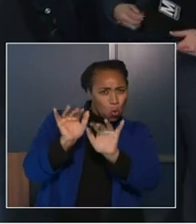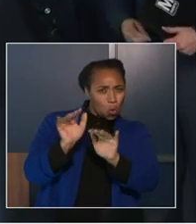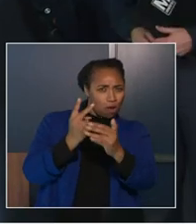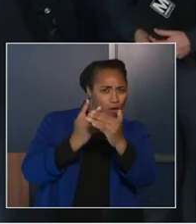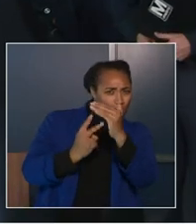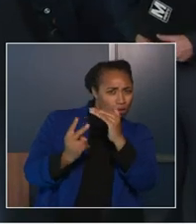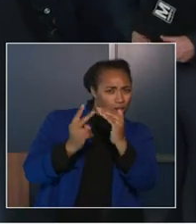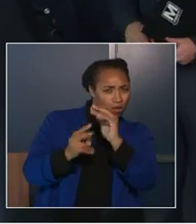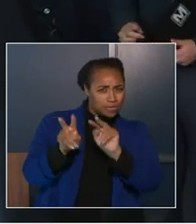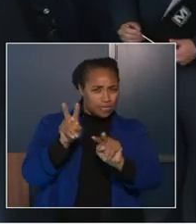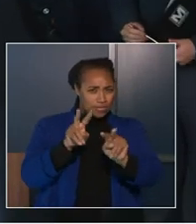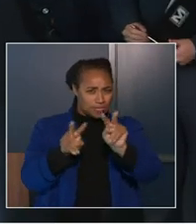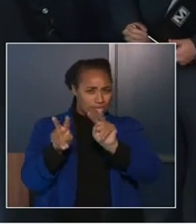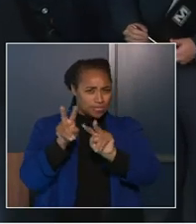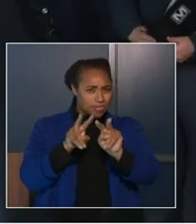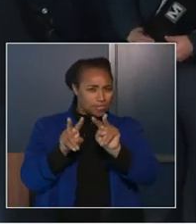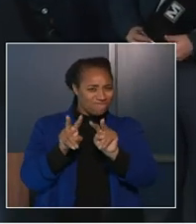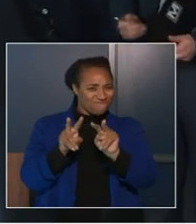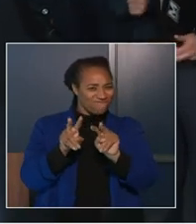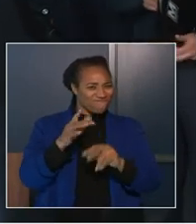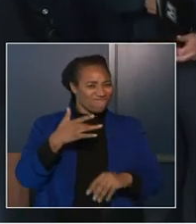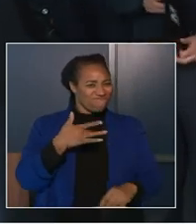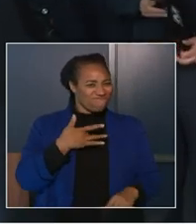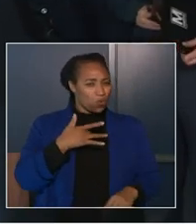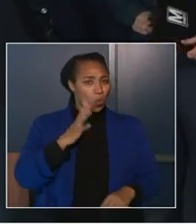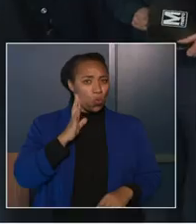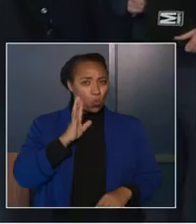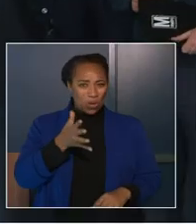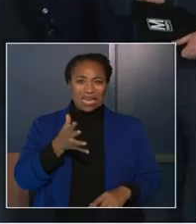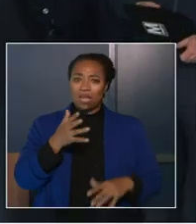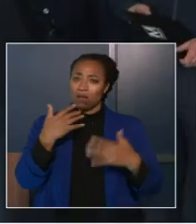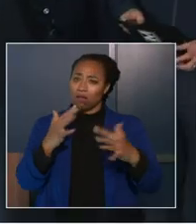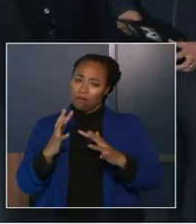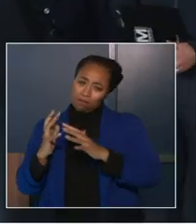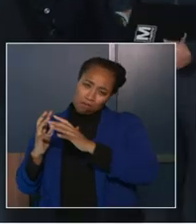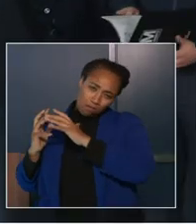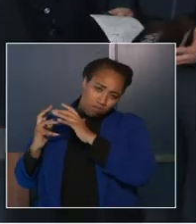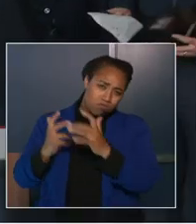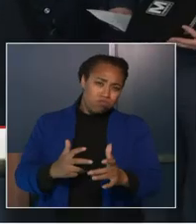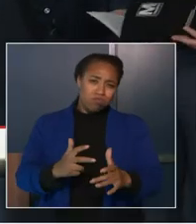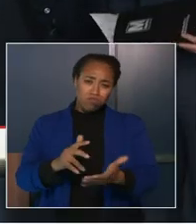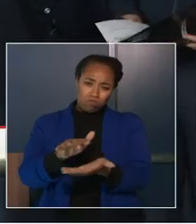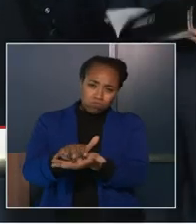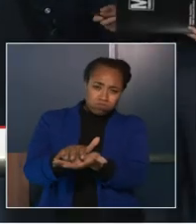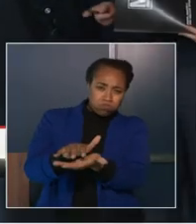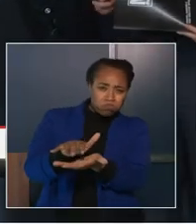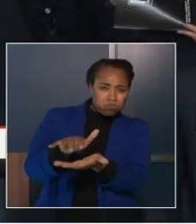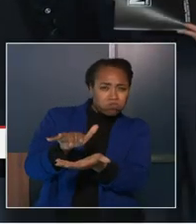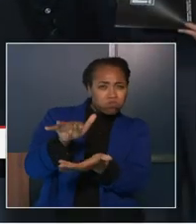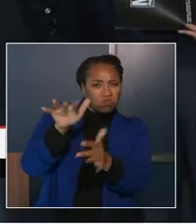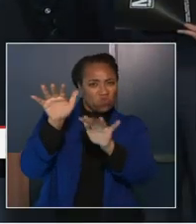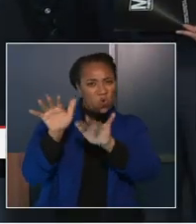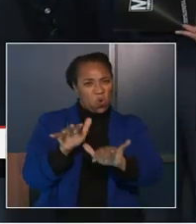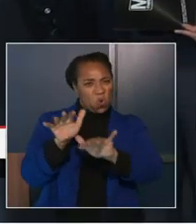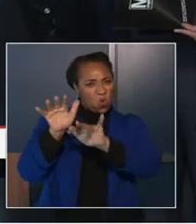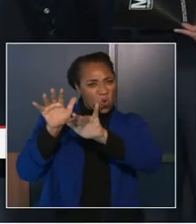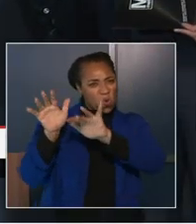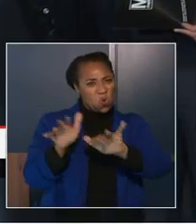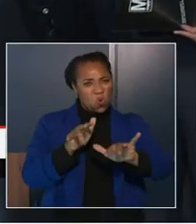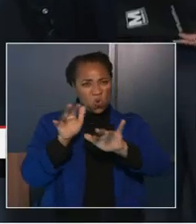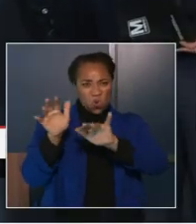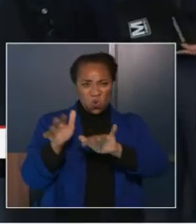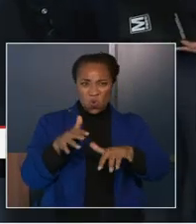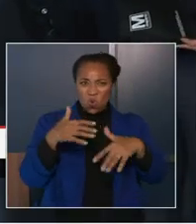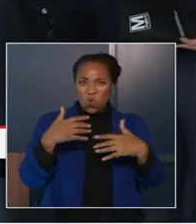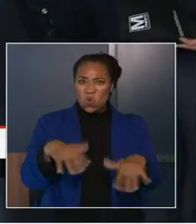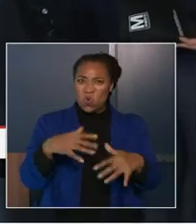impactful storm system. From 9 p.m. tonight through around 11 o'clock tomorrow night, the district is forecasted to receive 5